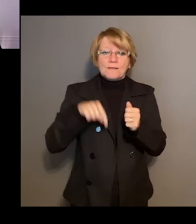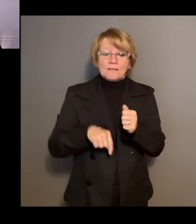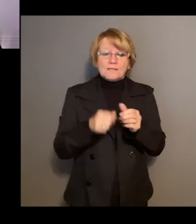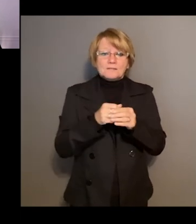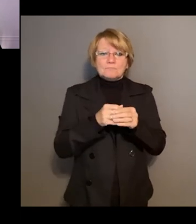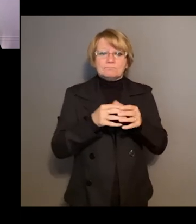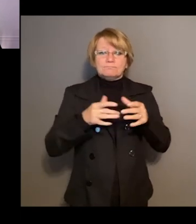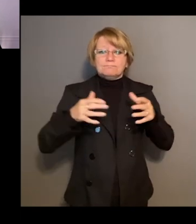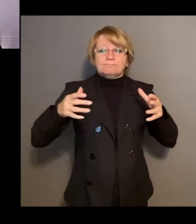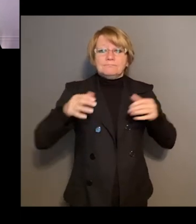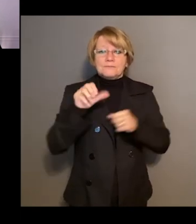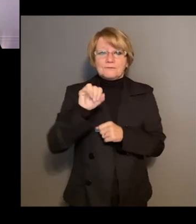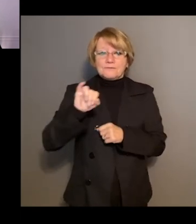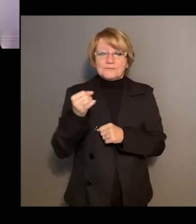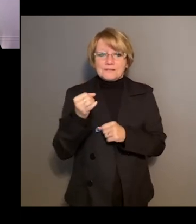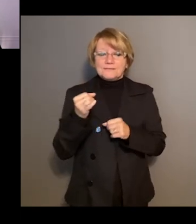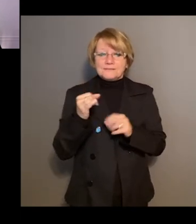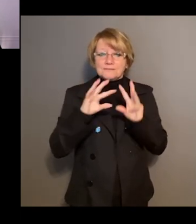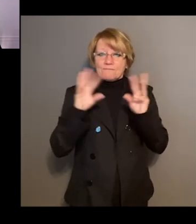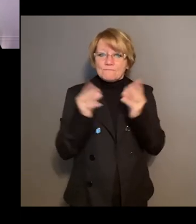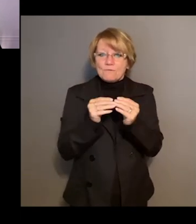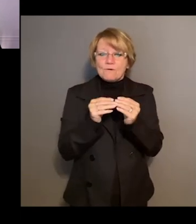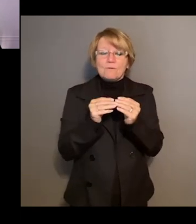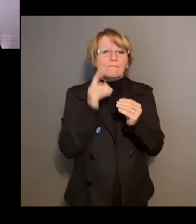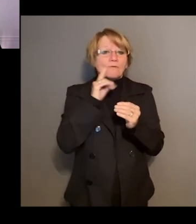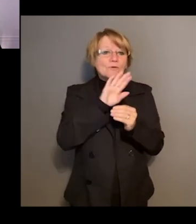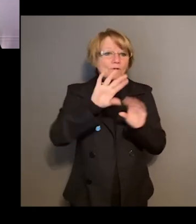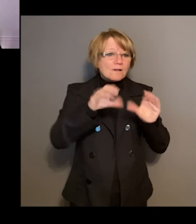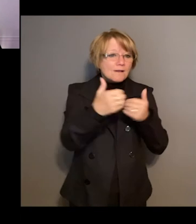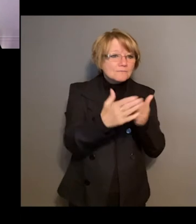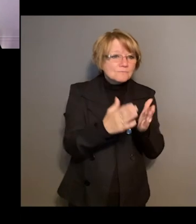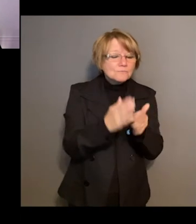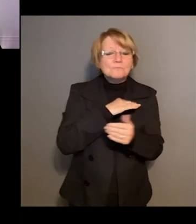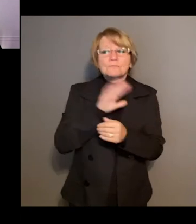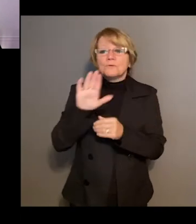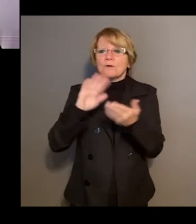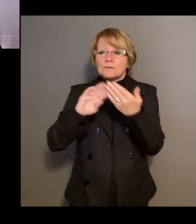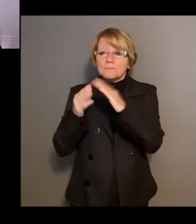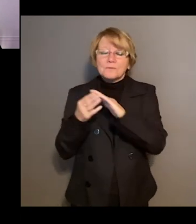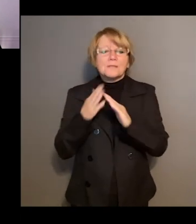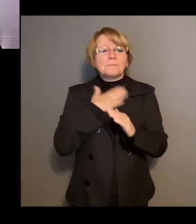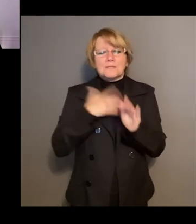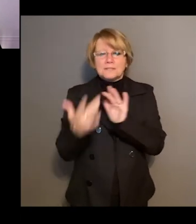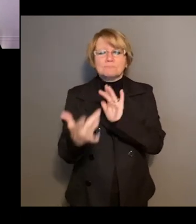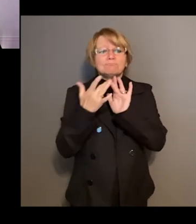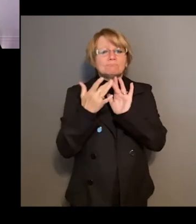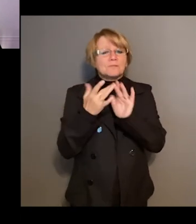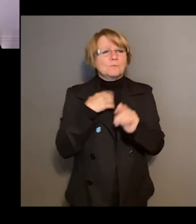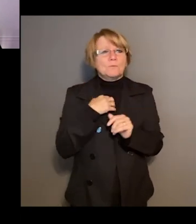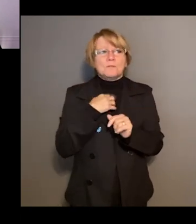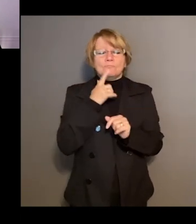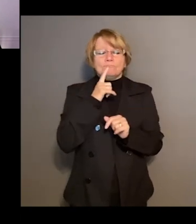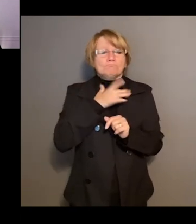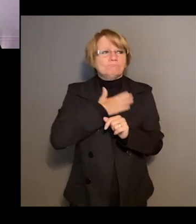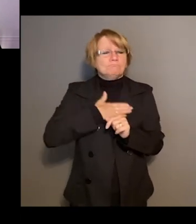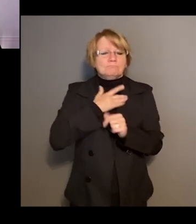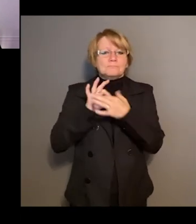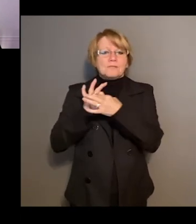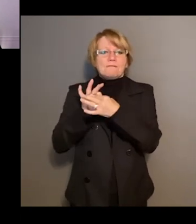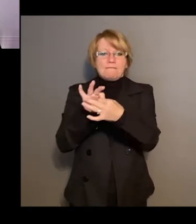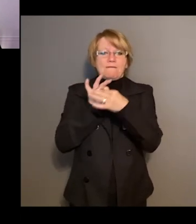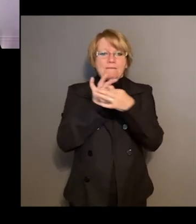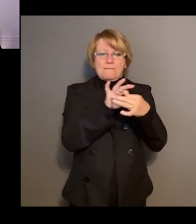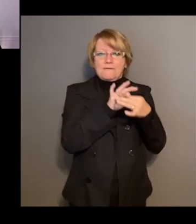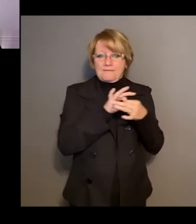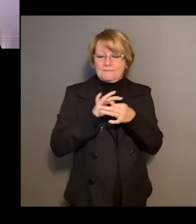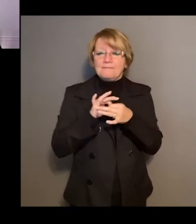growing social justice forum and develop things, whether it be in your classroom or in your community, please reach out. We love to collaborate and do